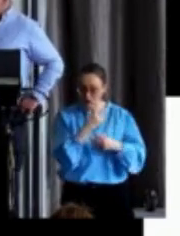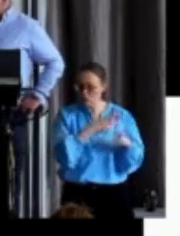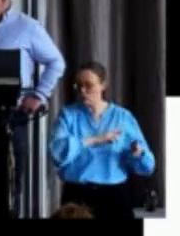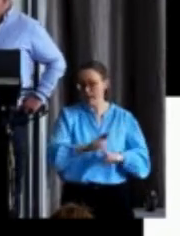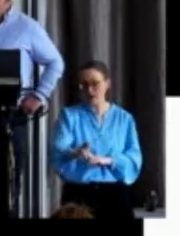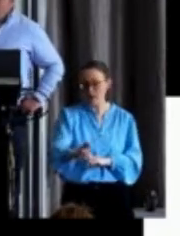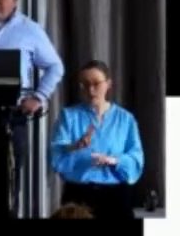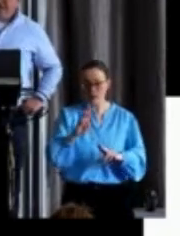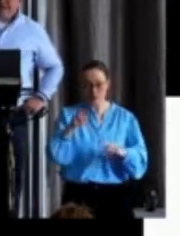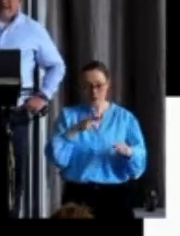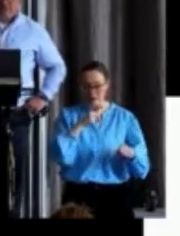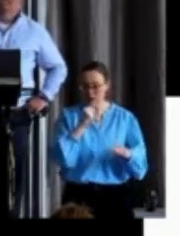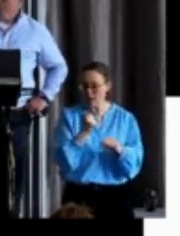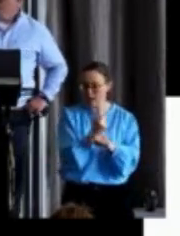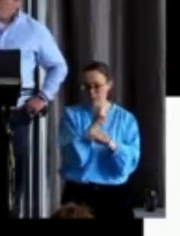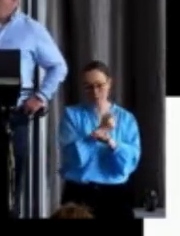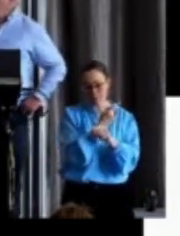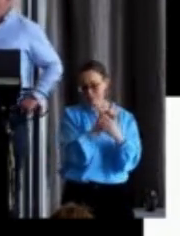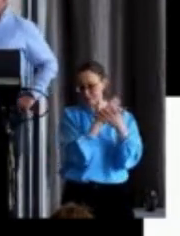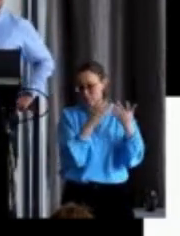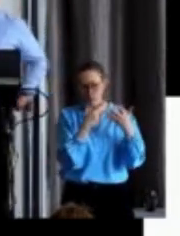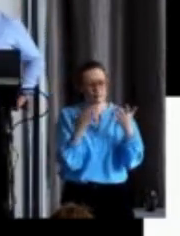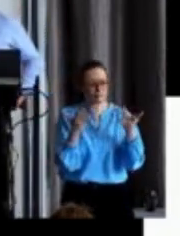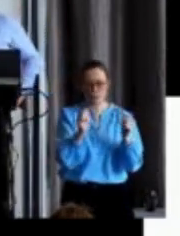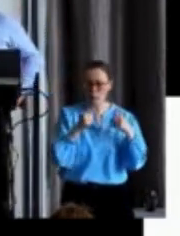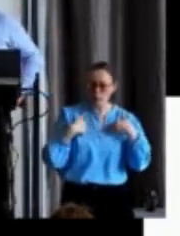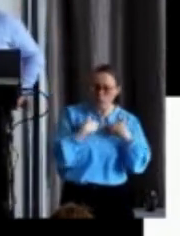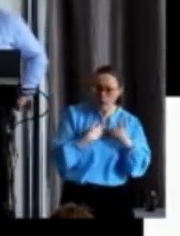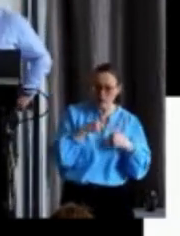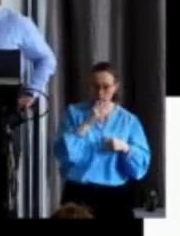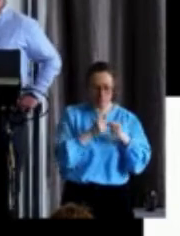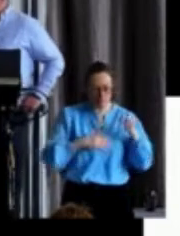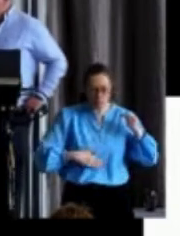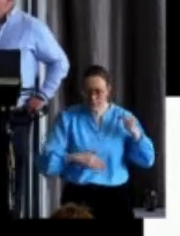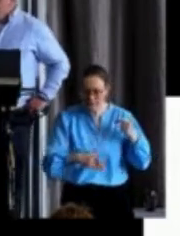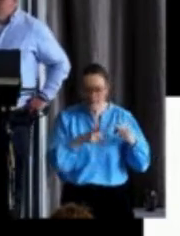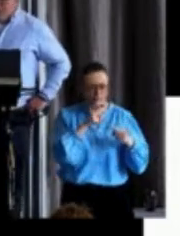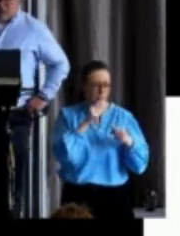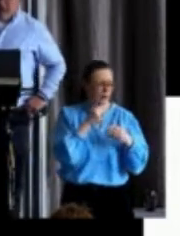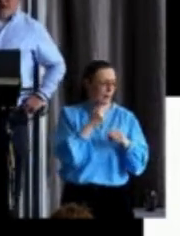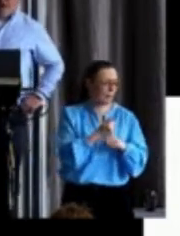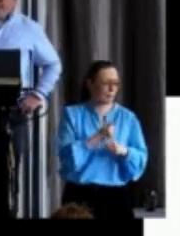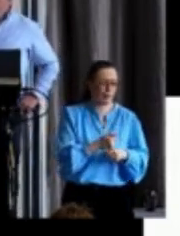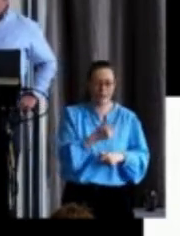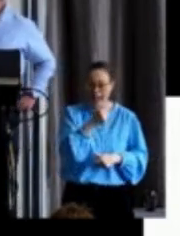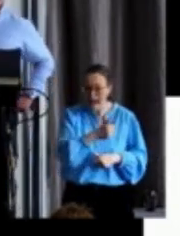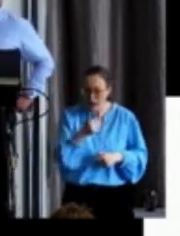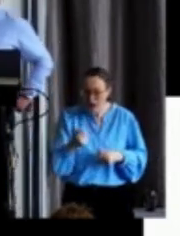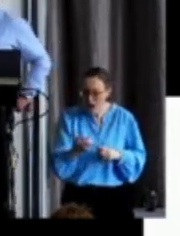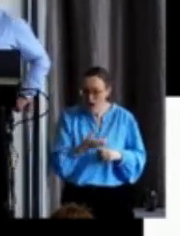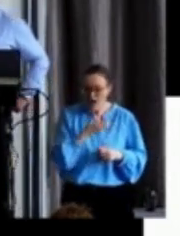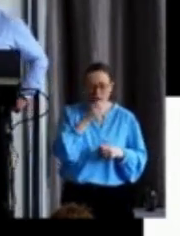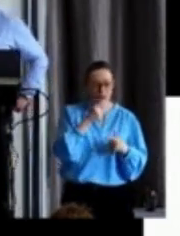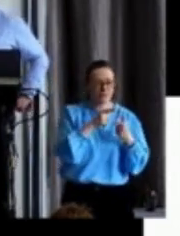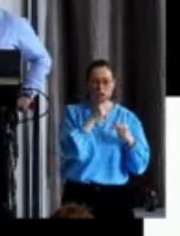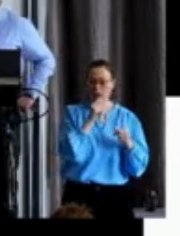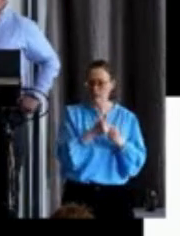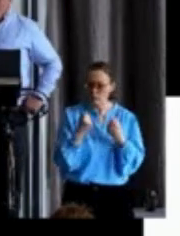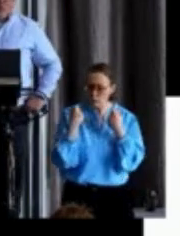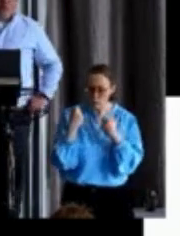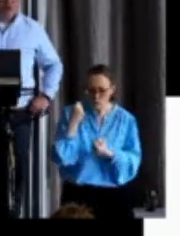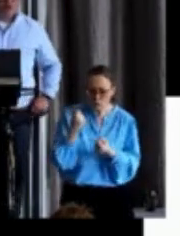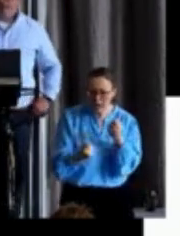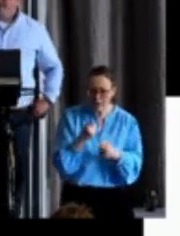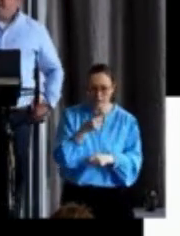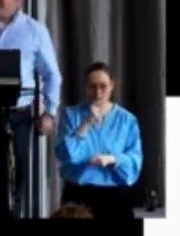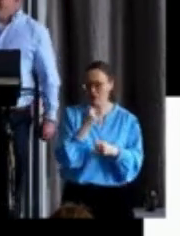thing. You can talk about things that might be worrying you. It could be about pregnancy, it could be about alcohol intake, it could be about driving, it could be